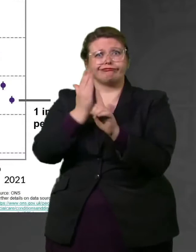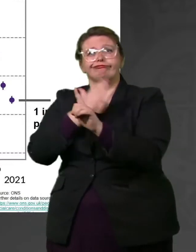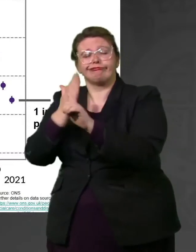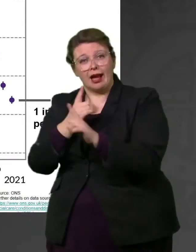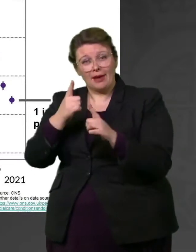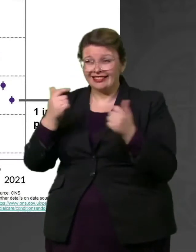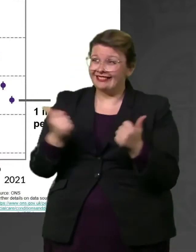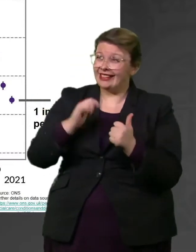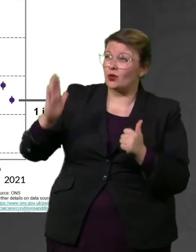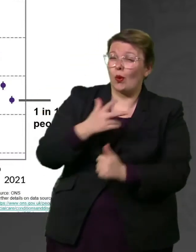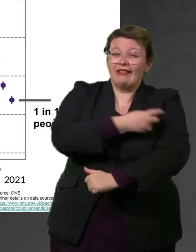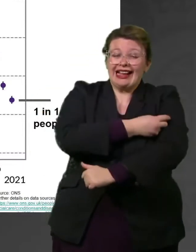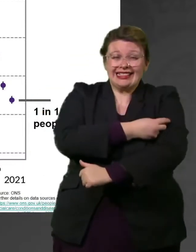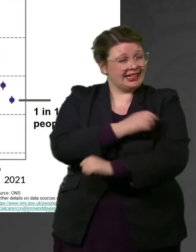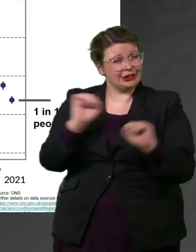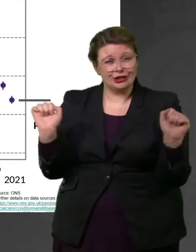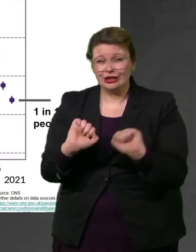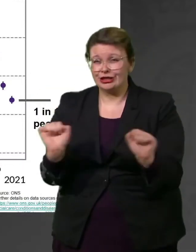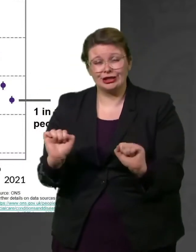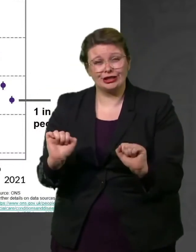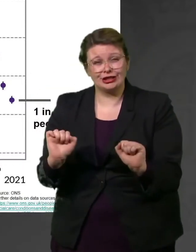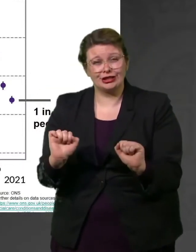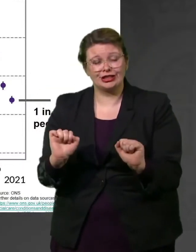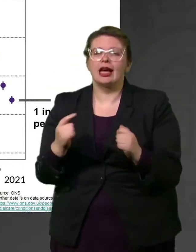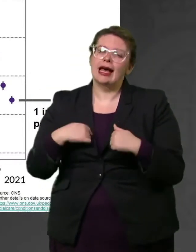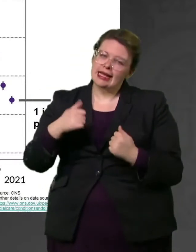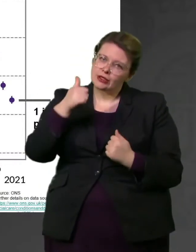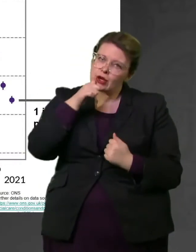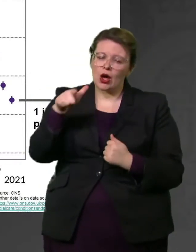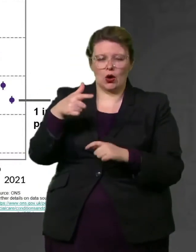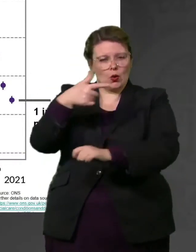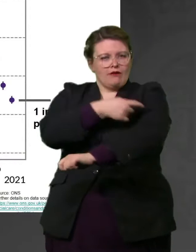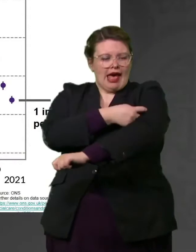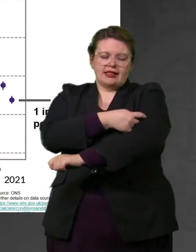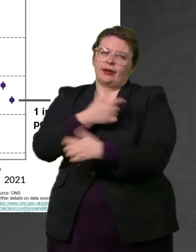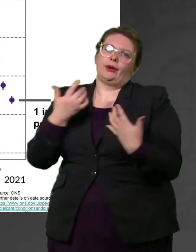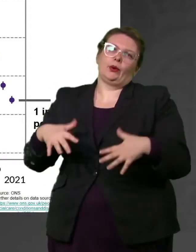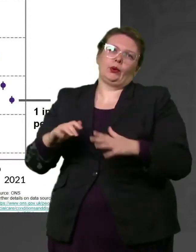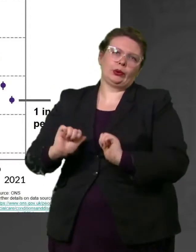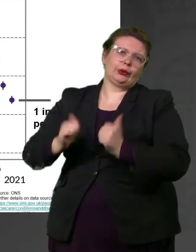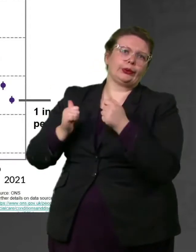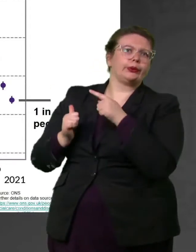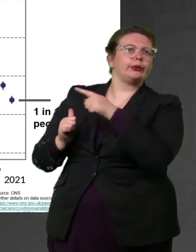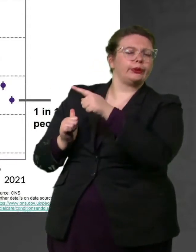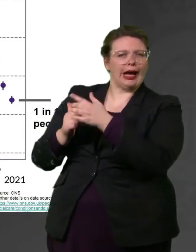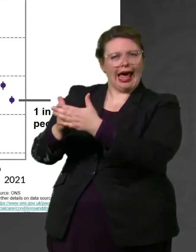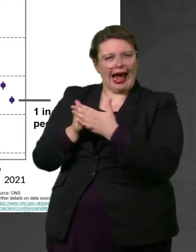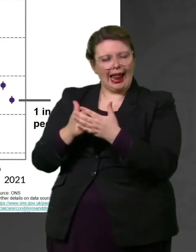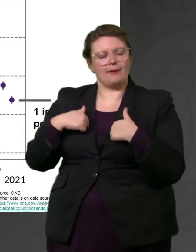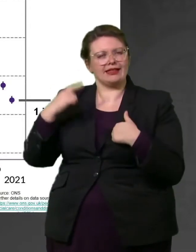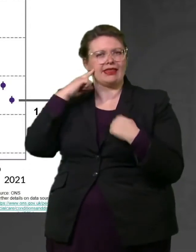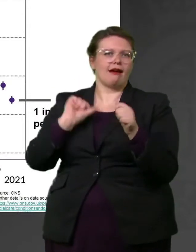comfort that through science we have found a solution. We've got a route out, and we will gradually be able